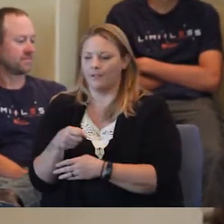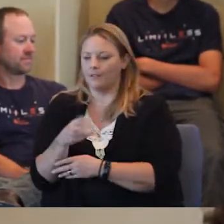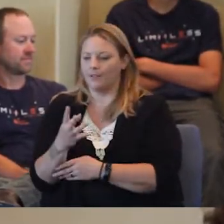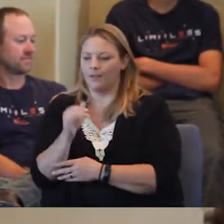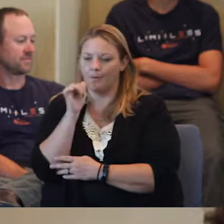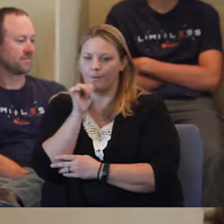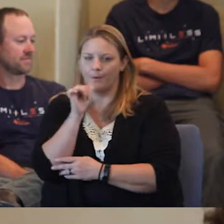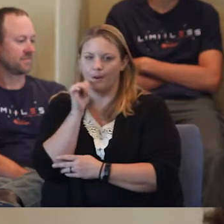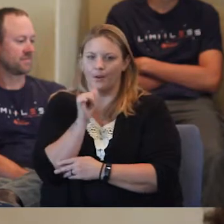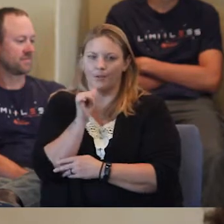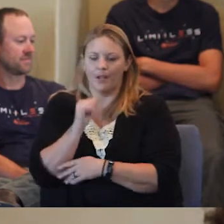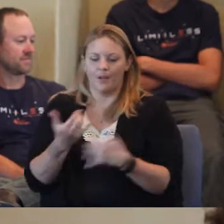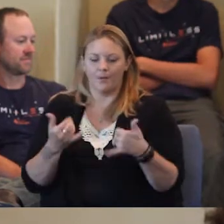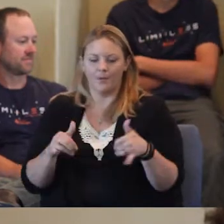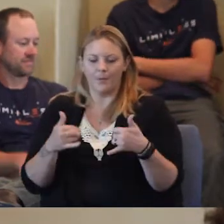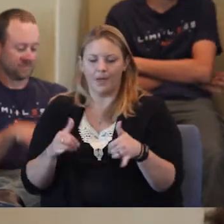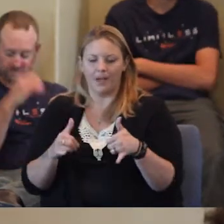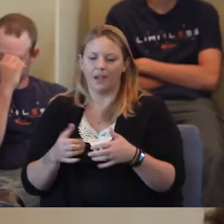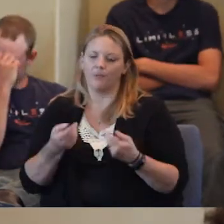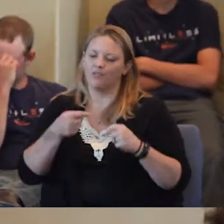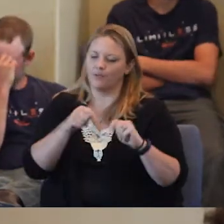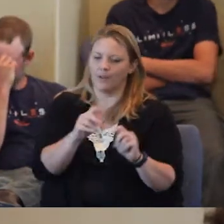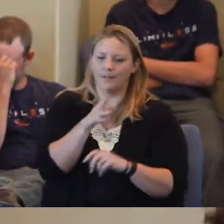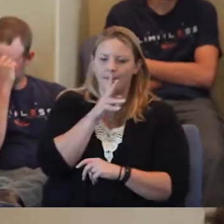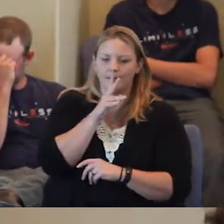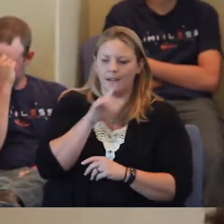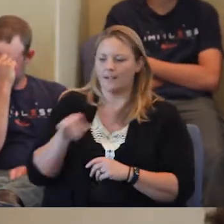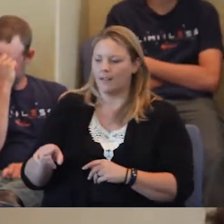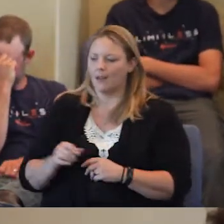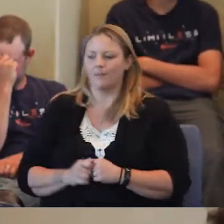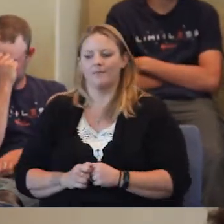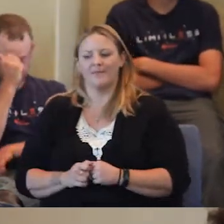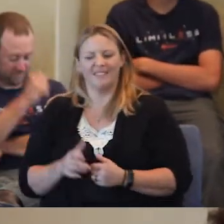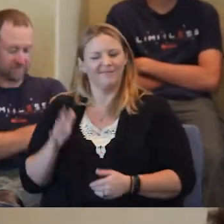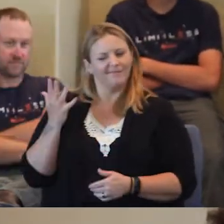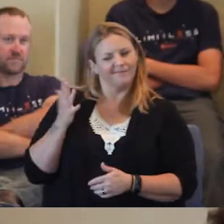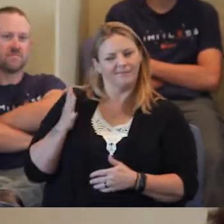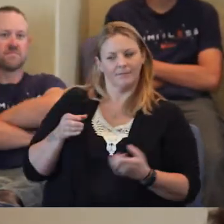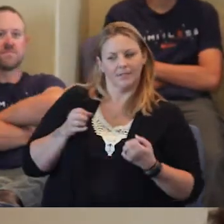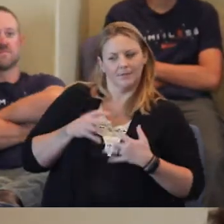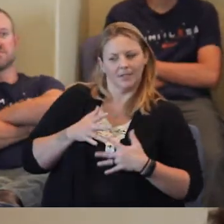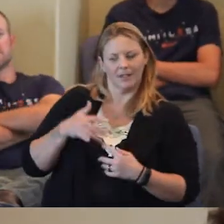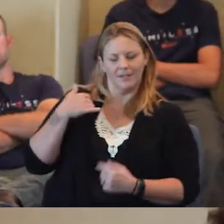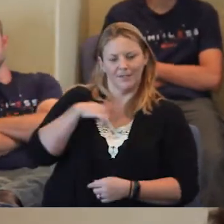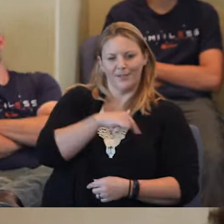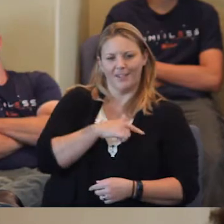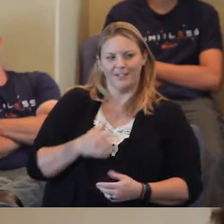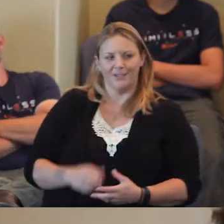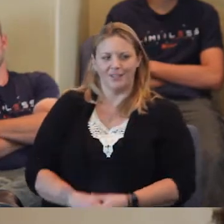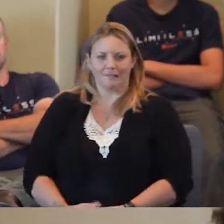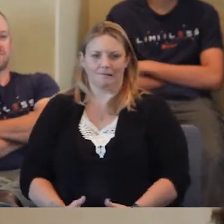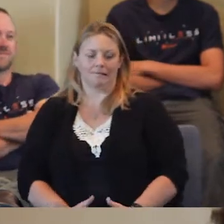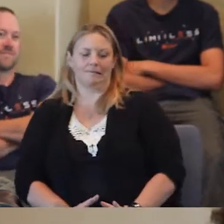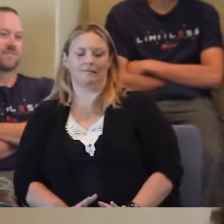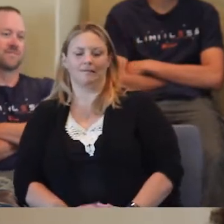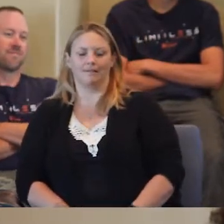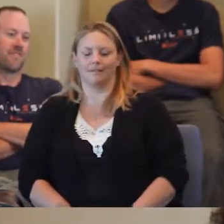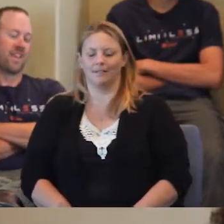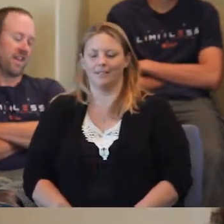little girls playing in a pool across the street both days. We tried to talk to them, but they seemed kind of scared of us, so they kind of